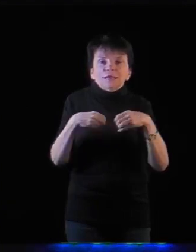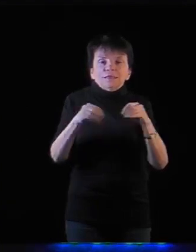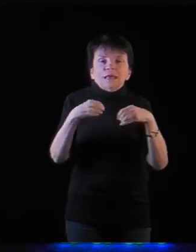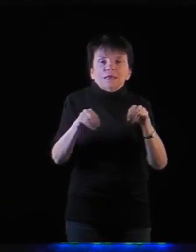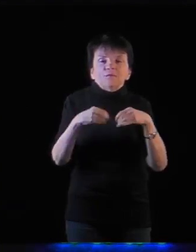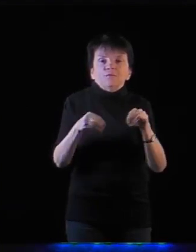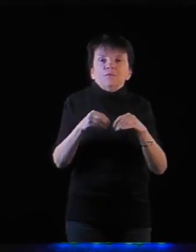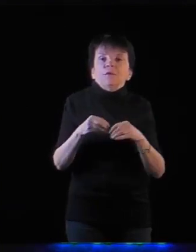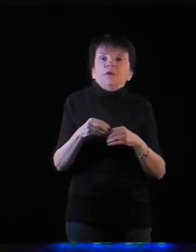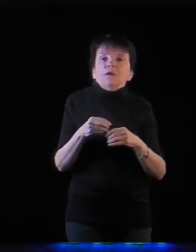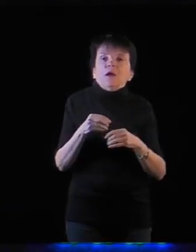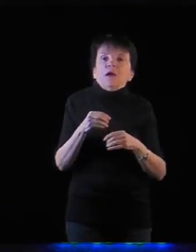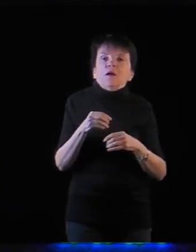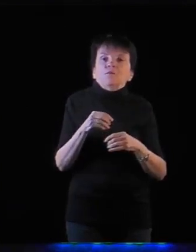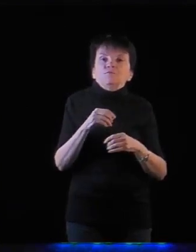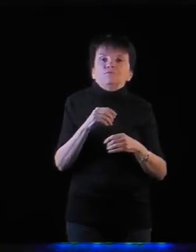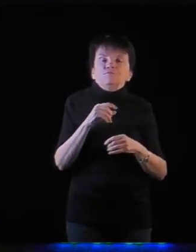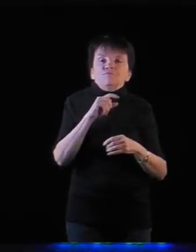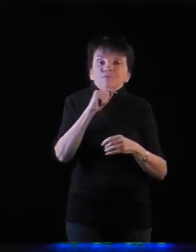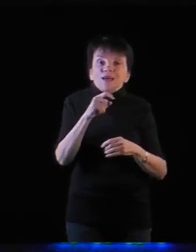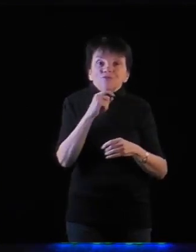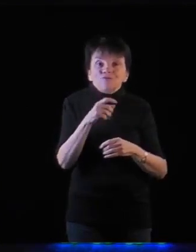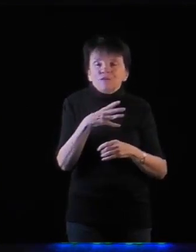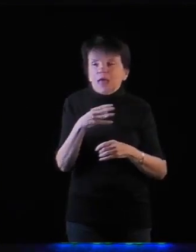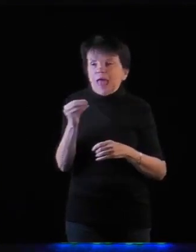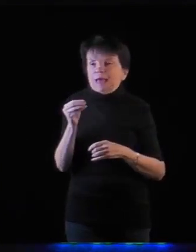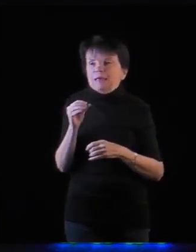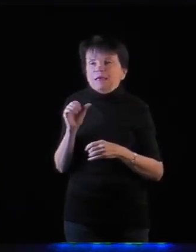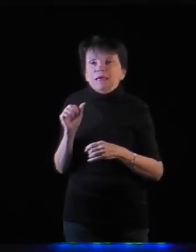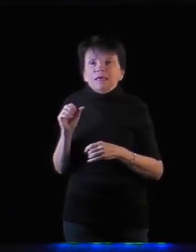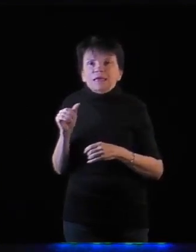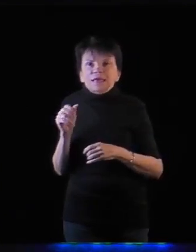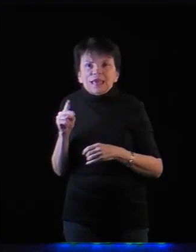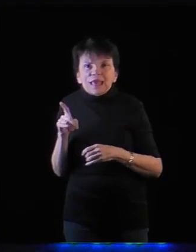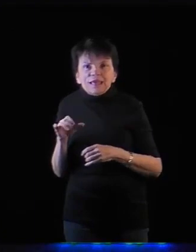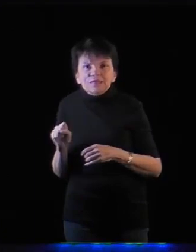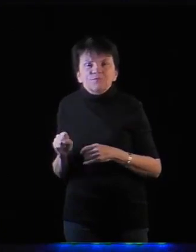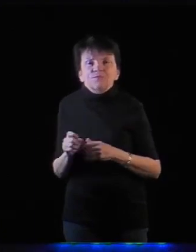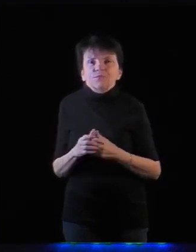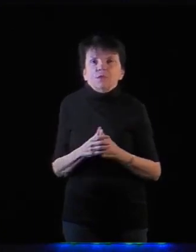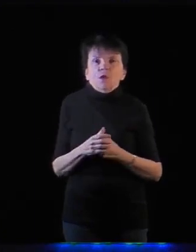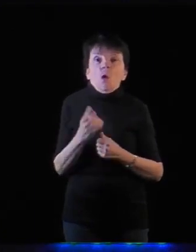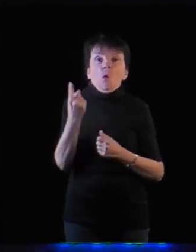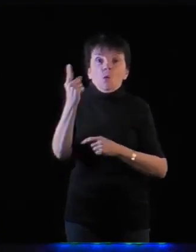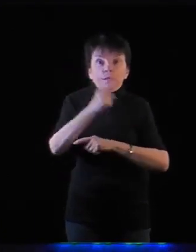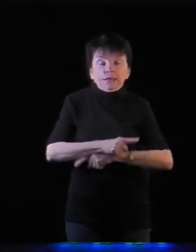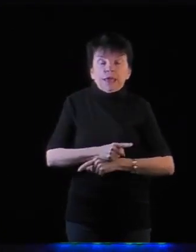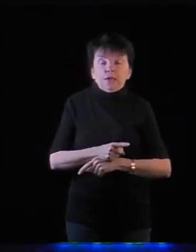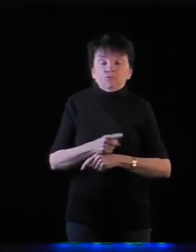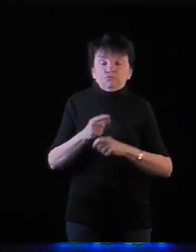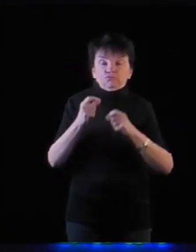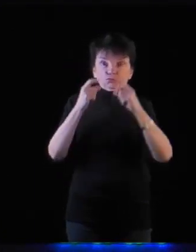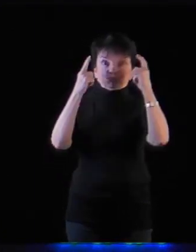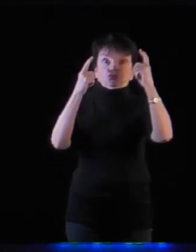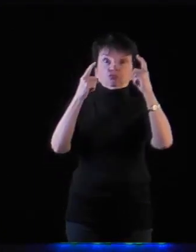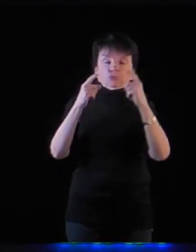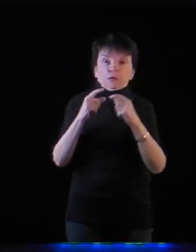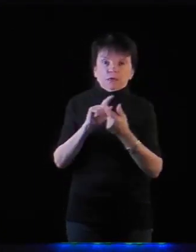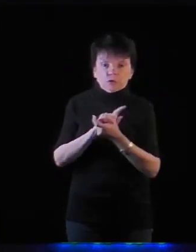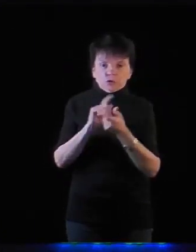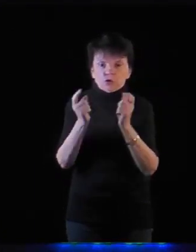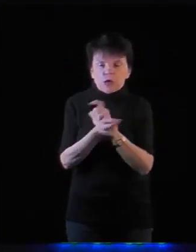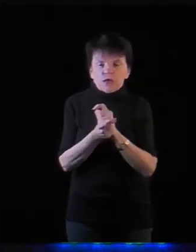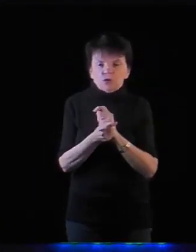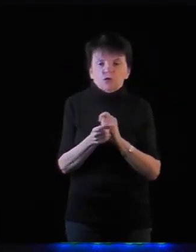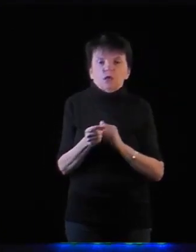situation. But then everything changed. One day, out of the blue, charity